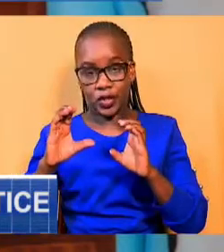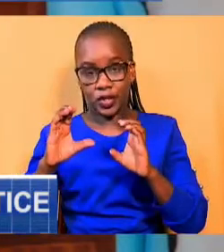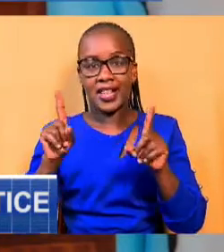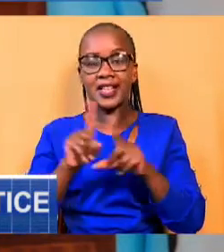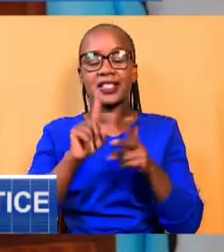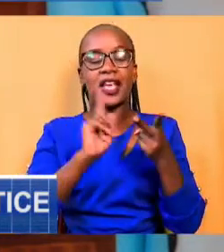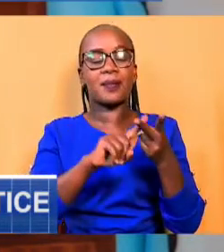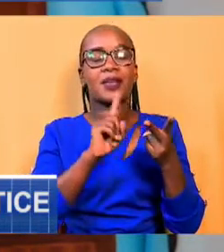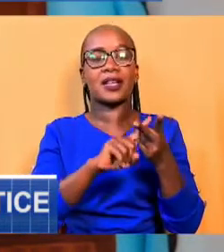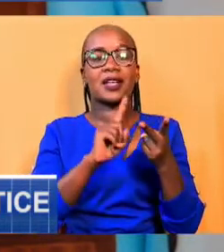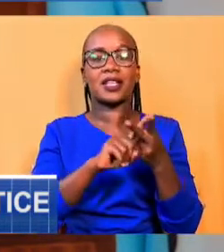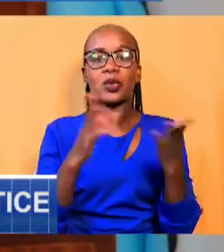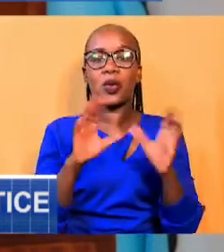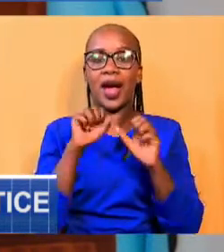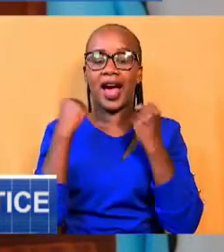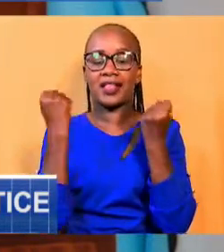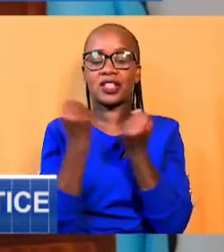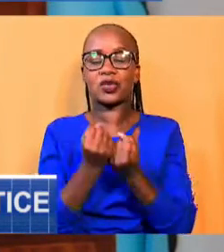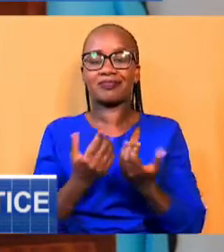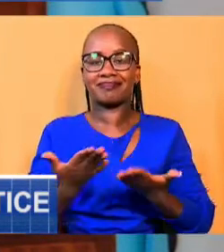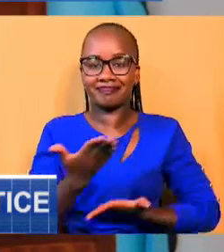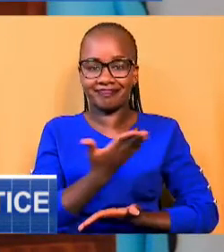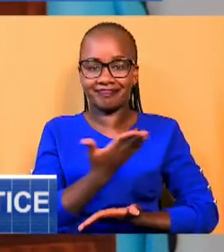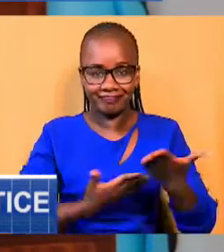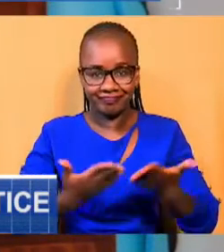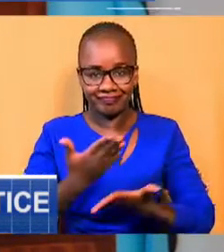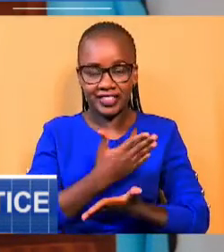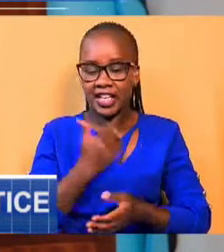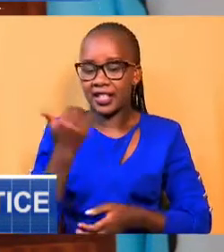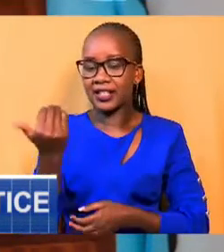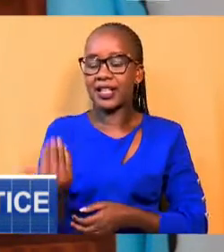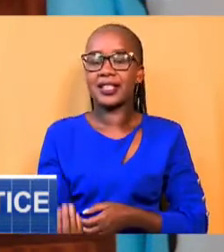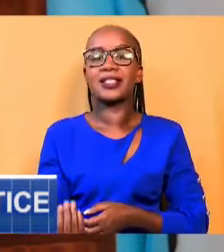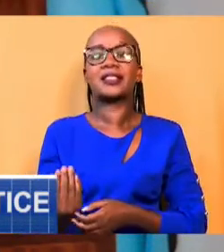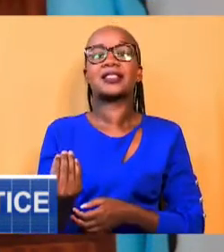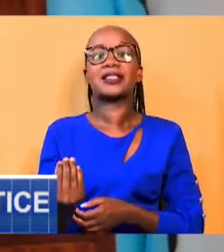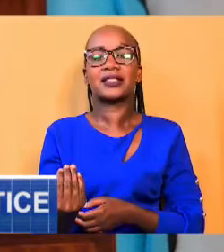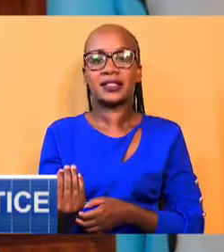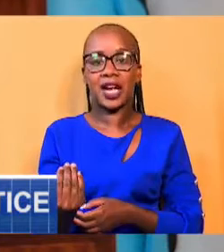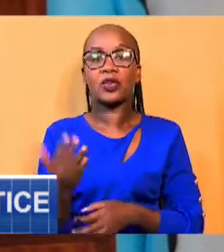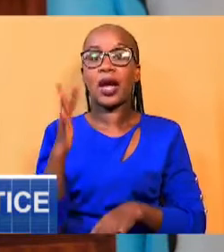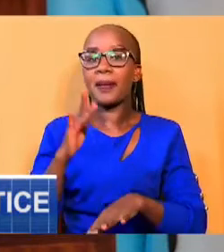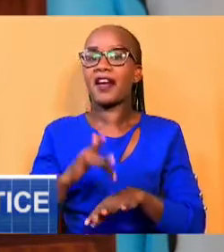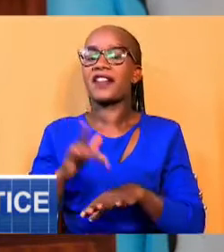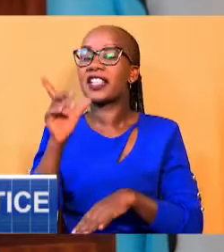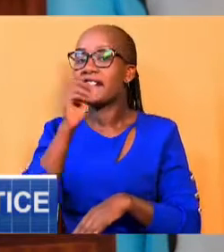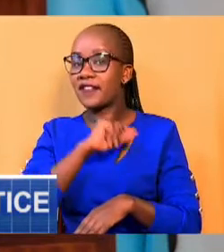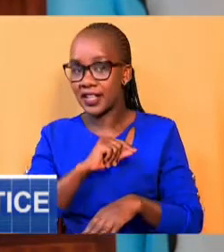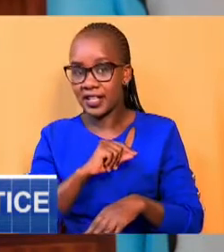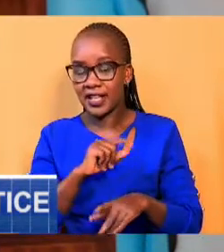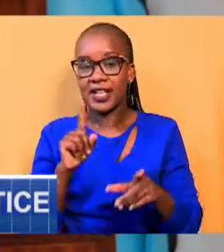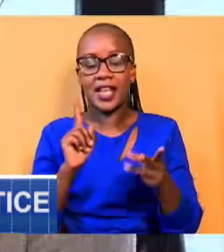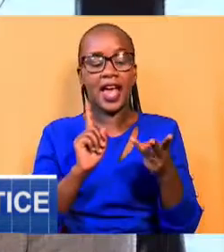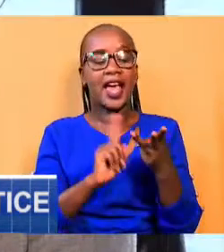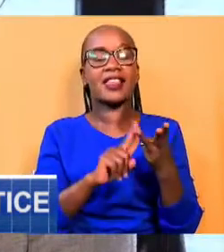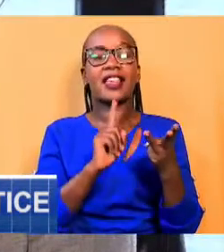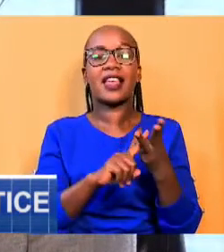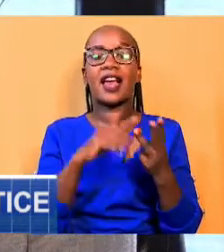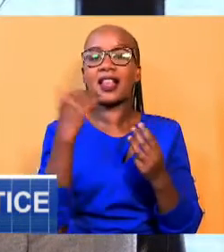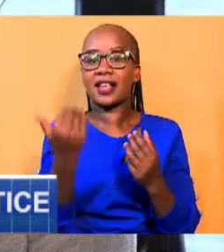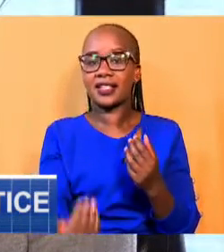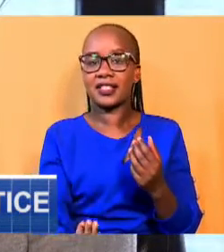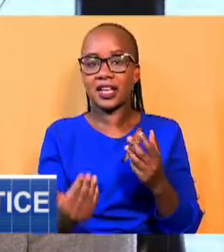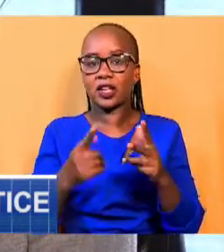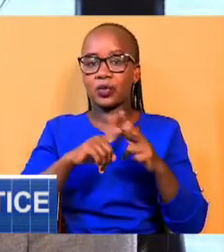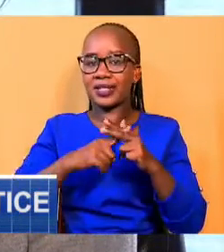child. The second is usually the social interactions in the child will be affected. And thirdly, the